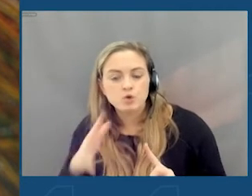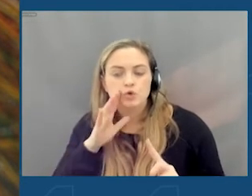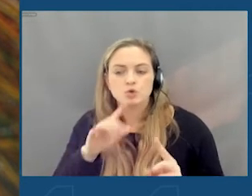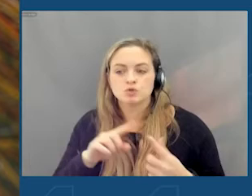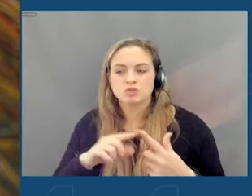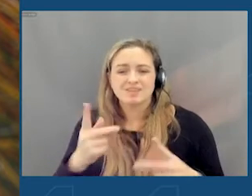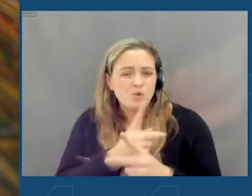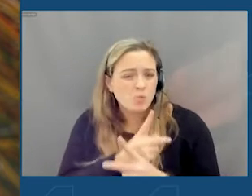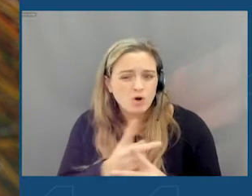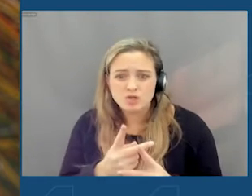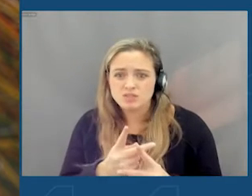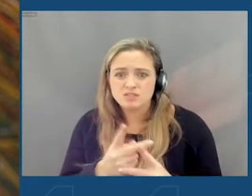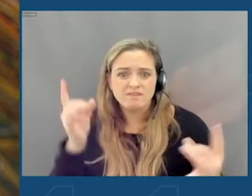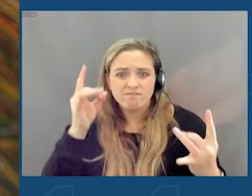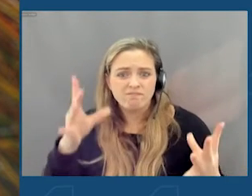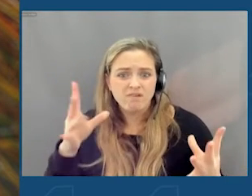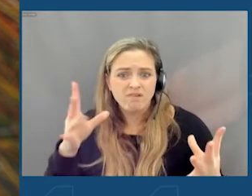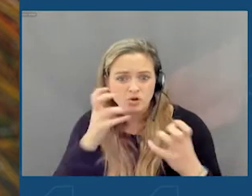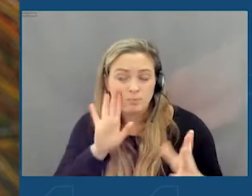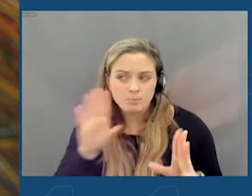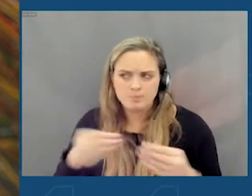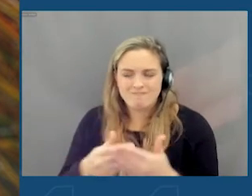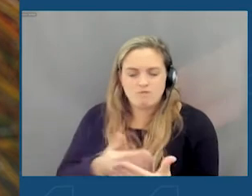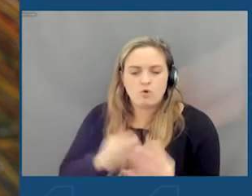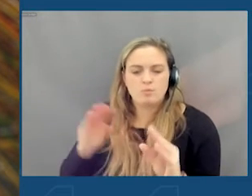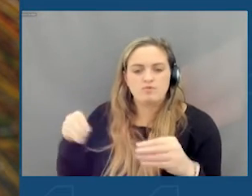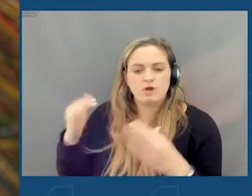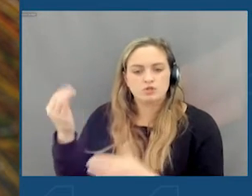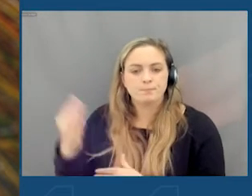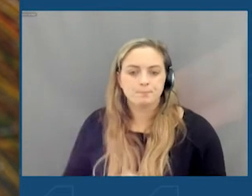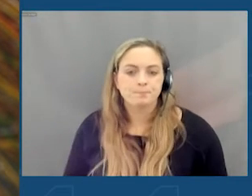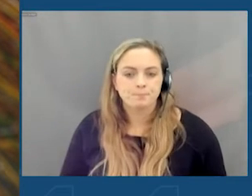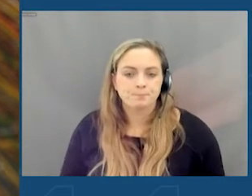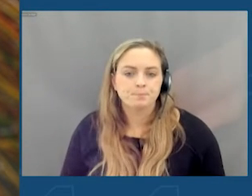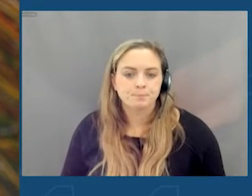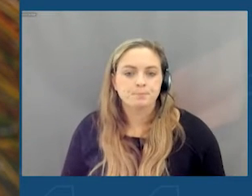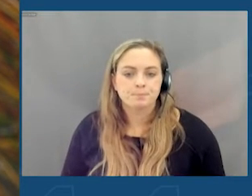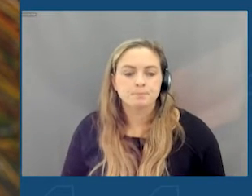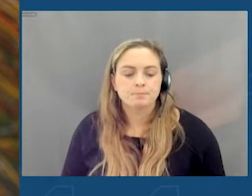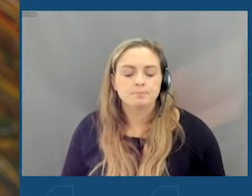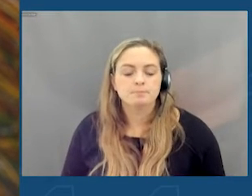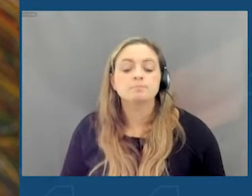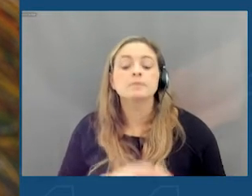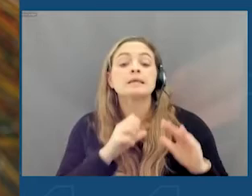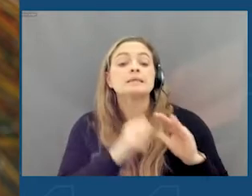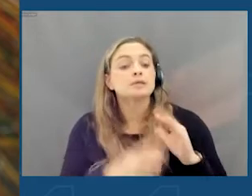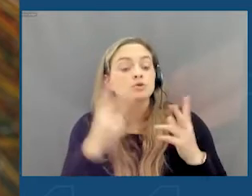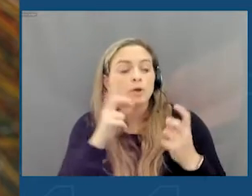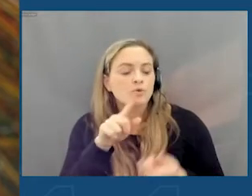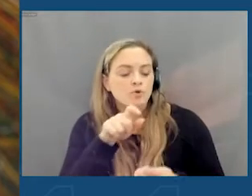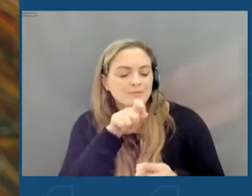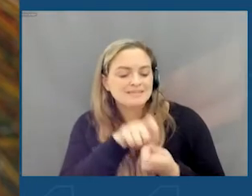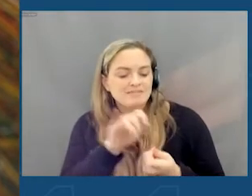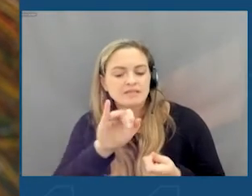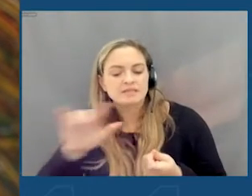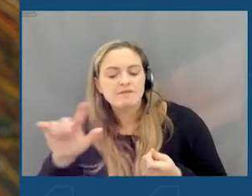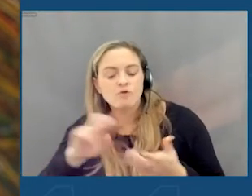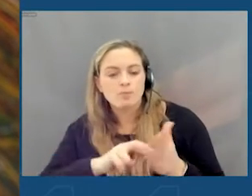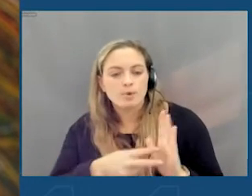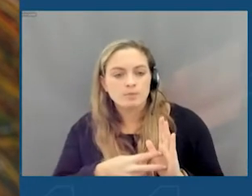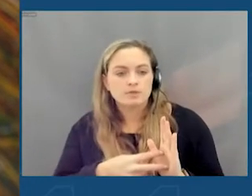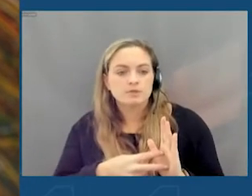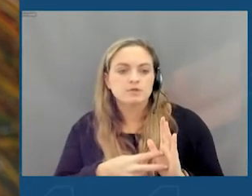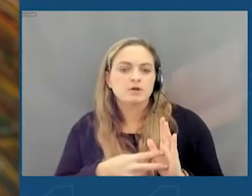violent criminals before they give them a job. This only seals crimes for certain civil purposes, just as for